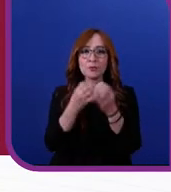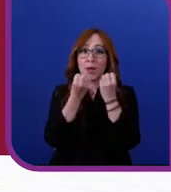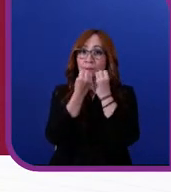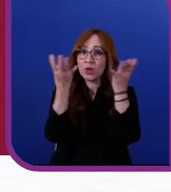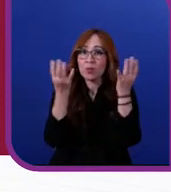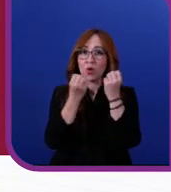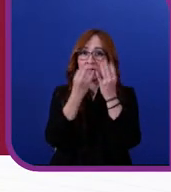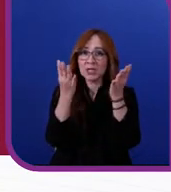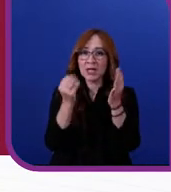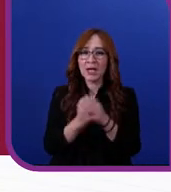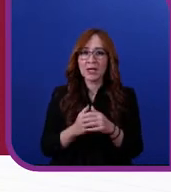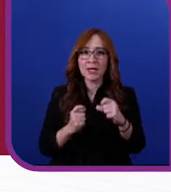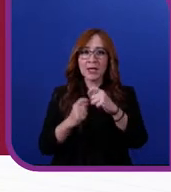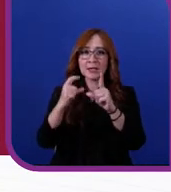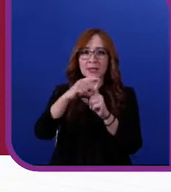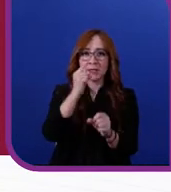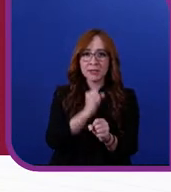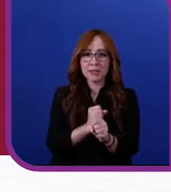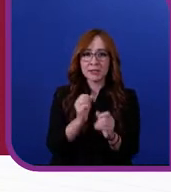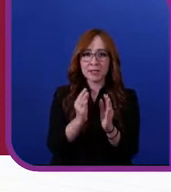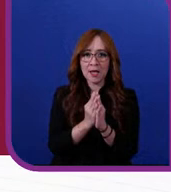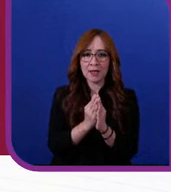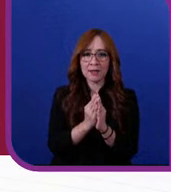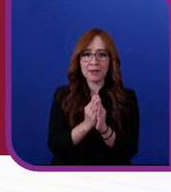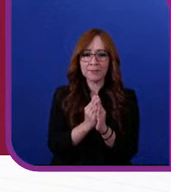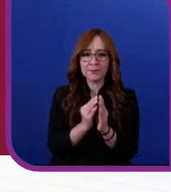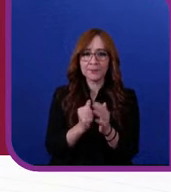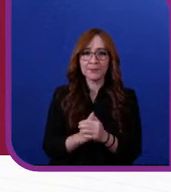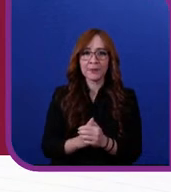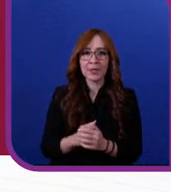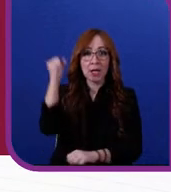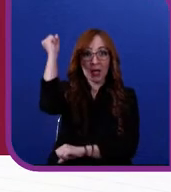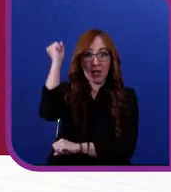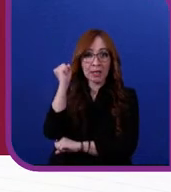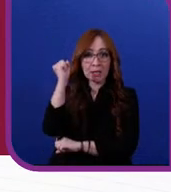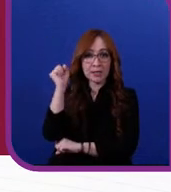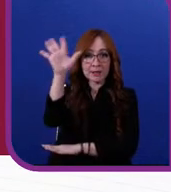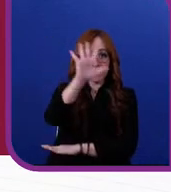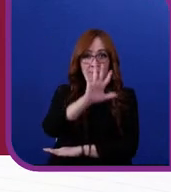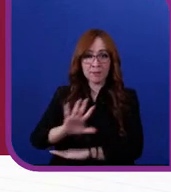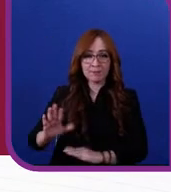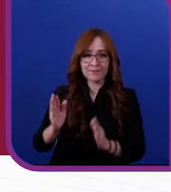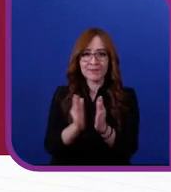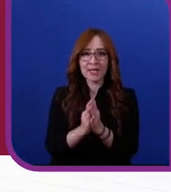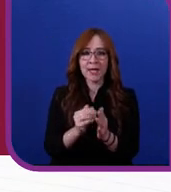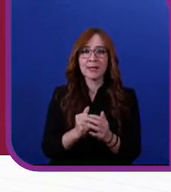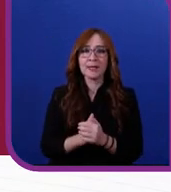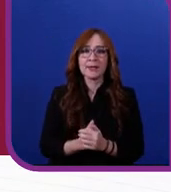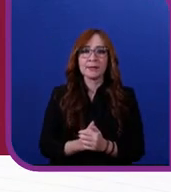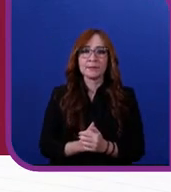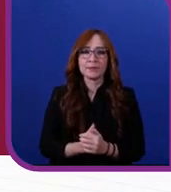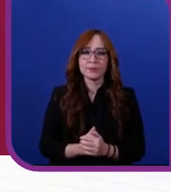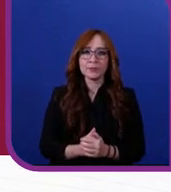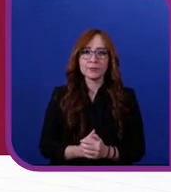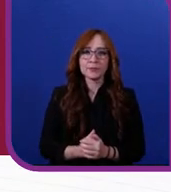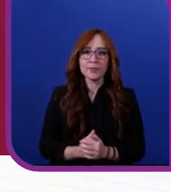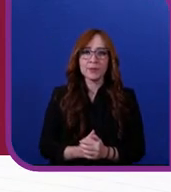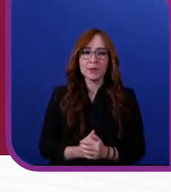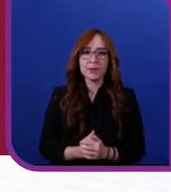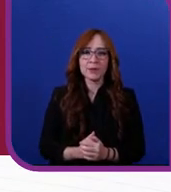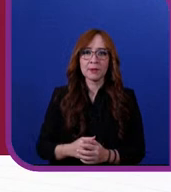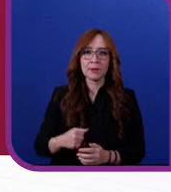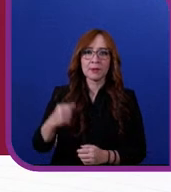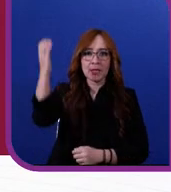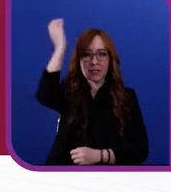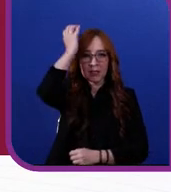Edi S bareskrim sectors in Indonesia including the the